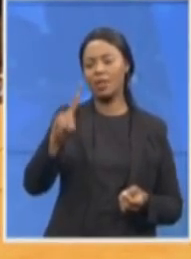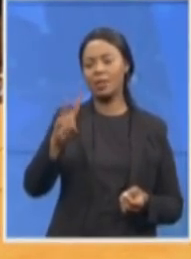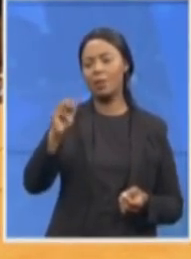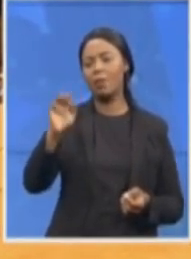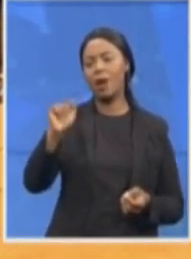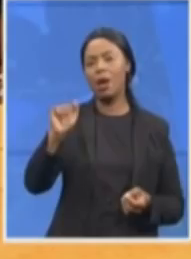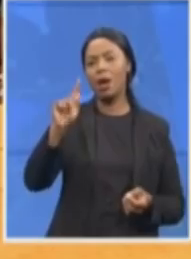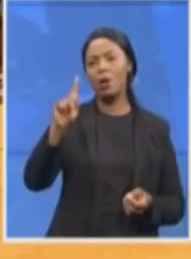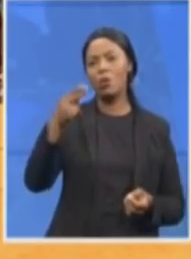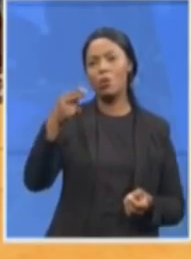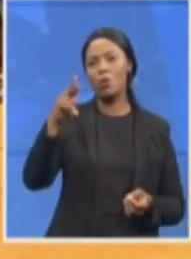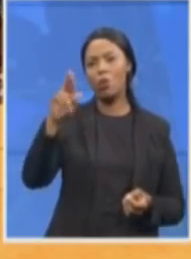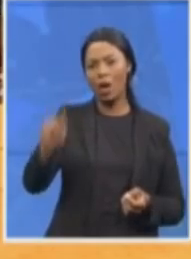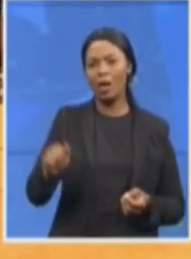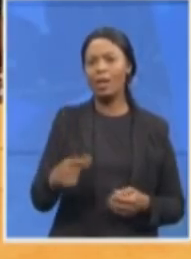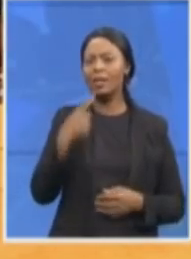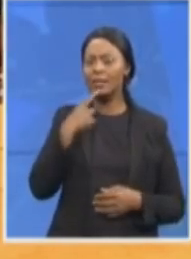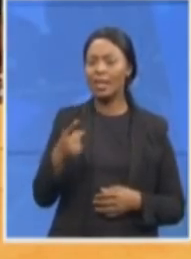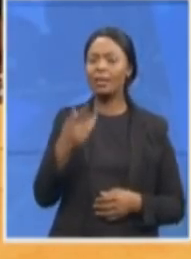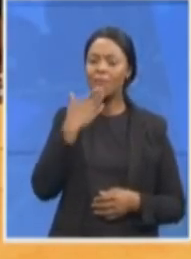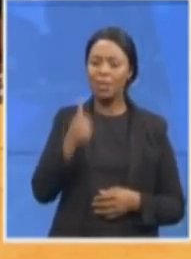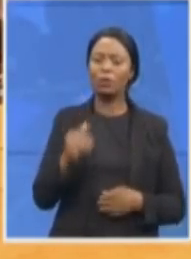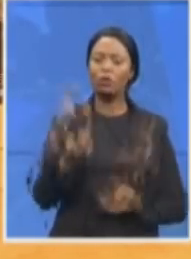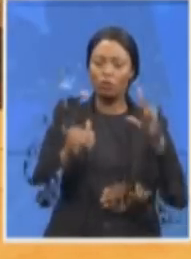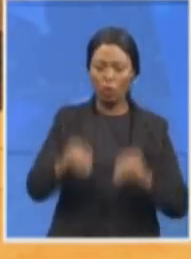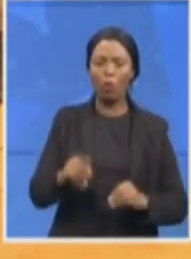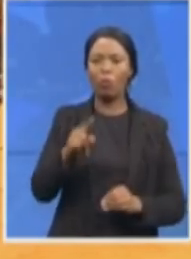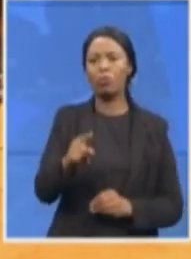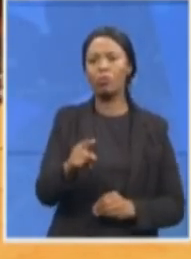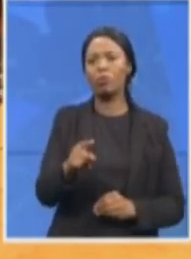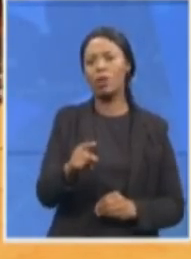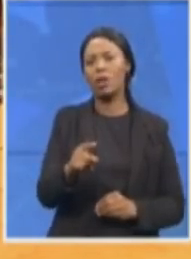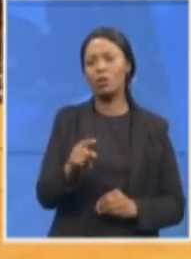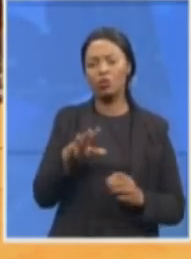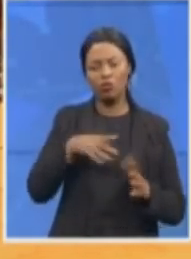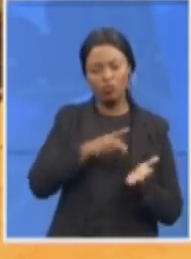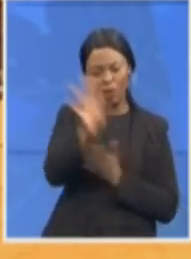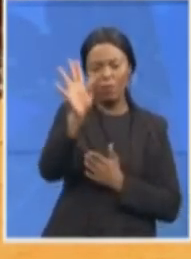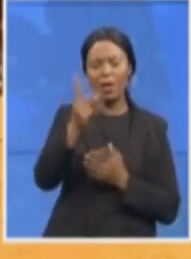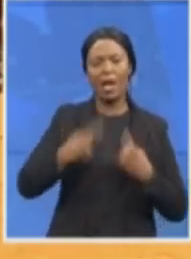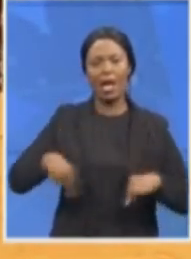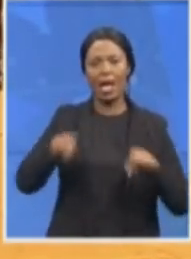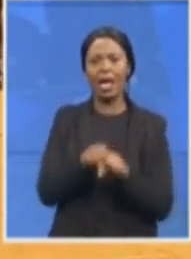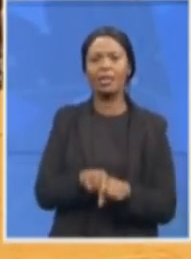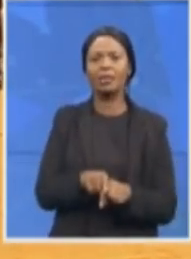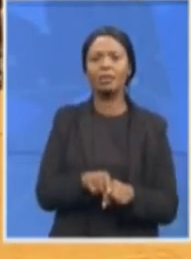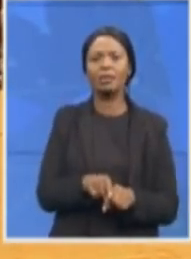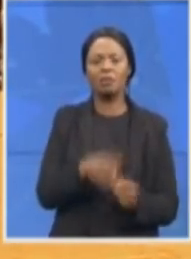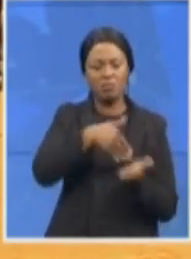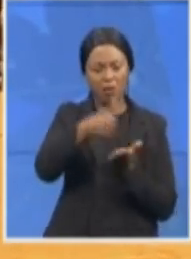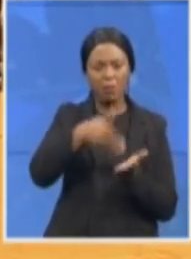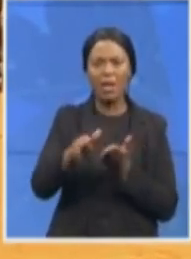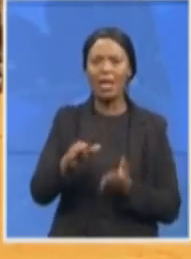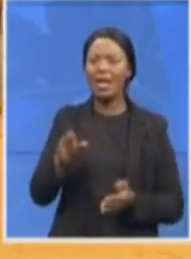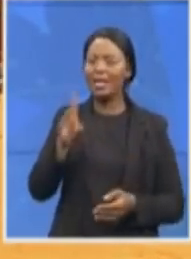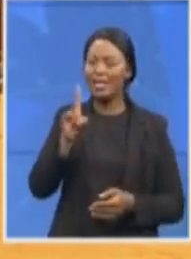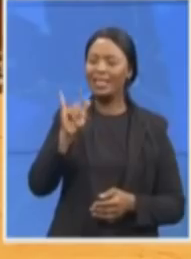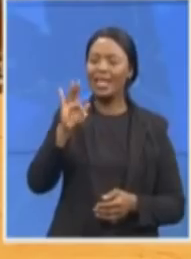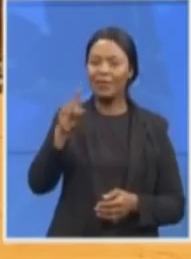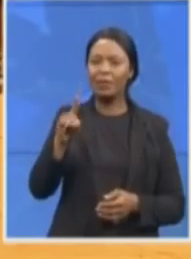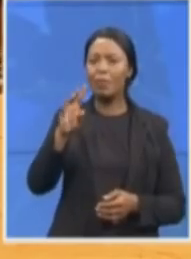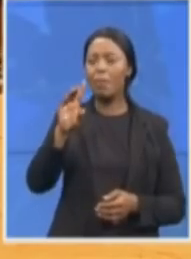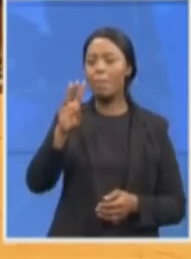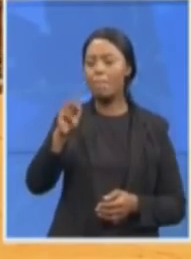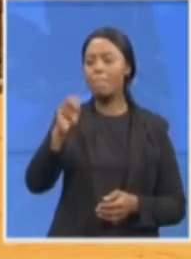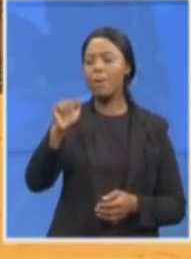evicting us here. They must leave us here until further notice. David Makura himself. So those people, they break the rules of David Makura. They used